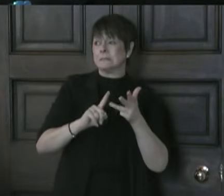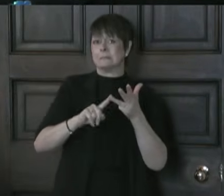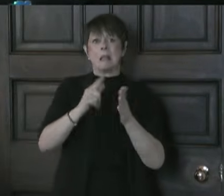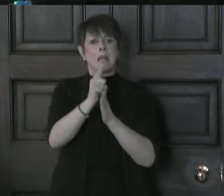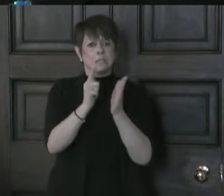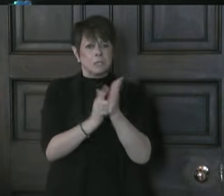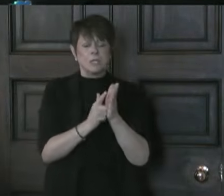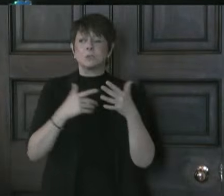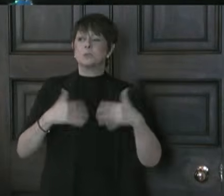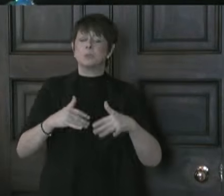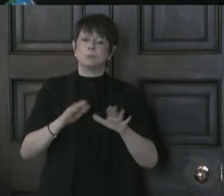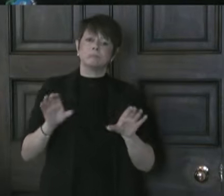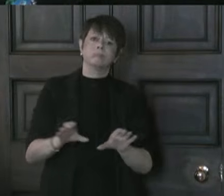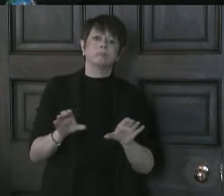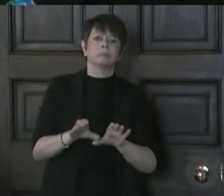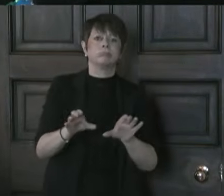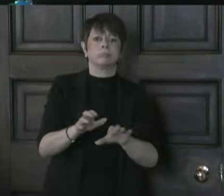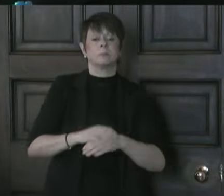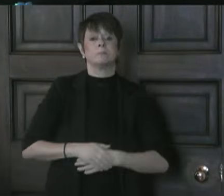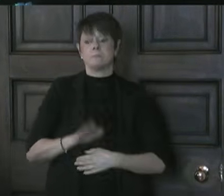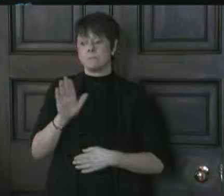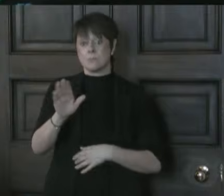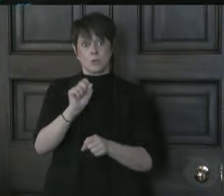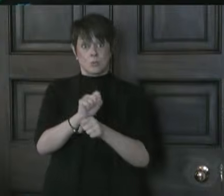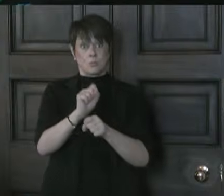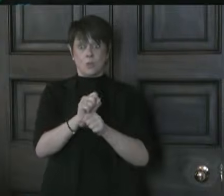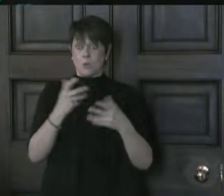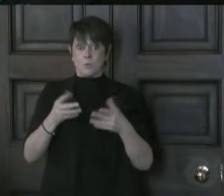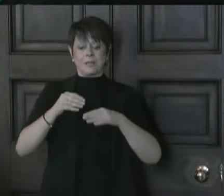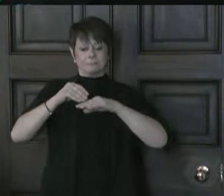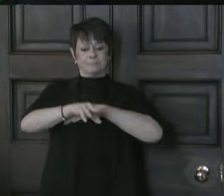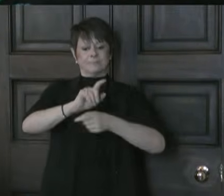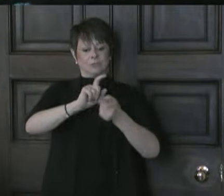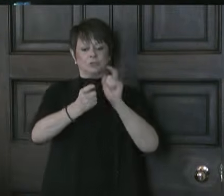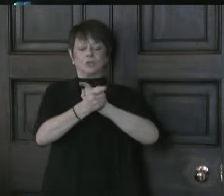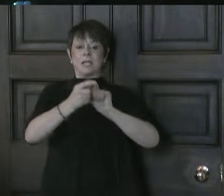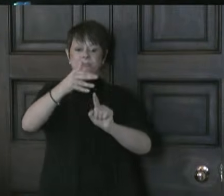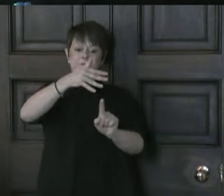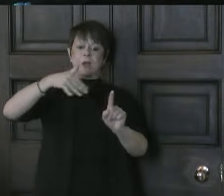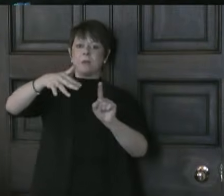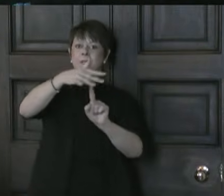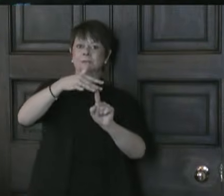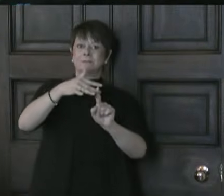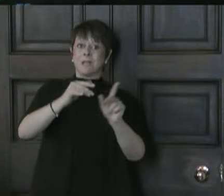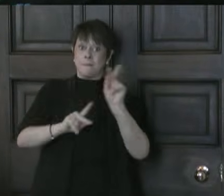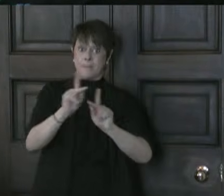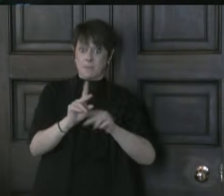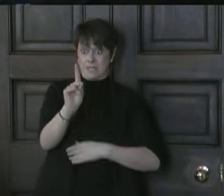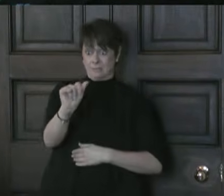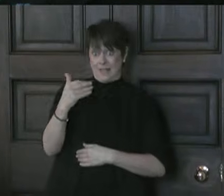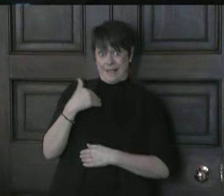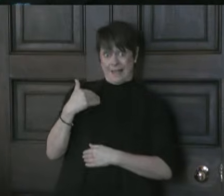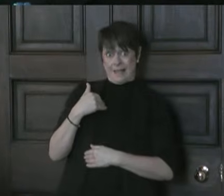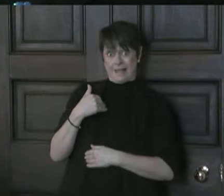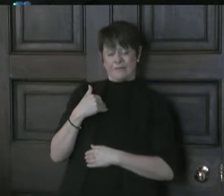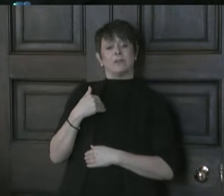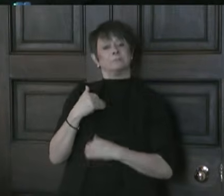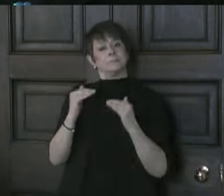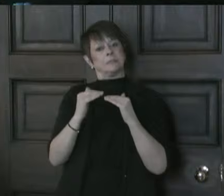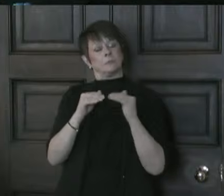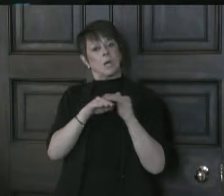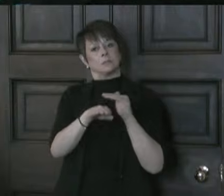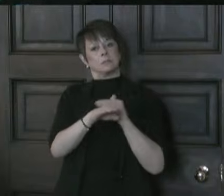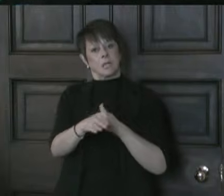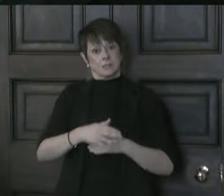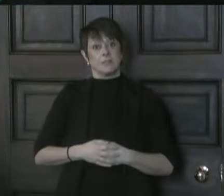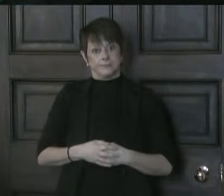legislation. Her work focused on changing the environment so people with disabilities had equitable access.